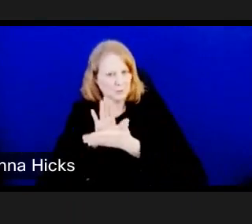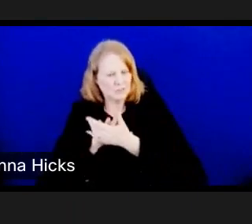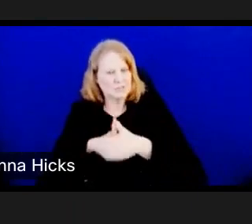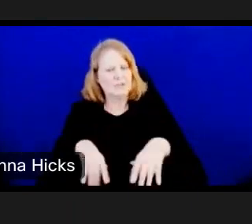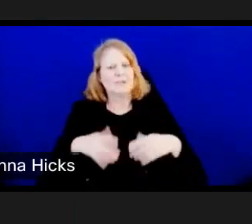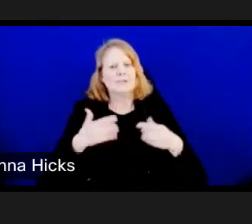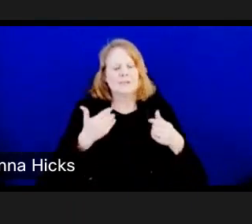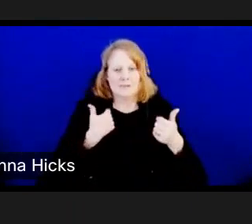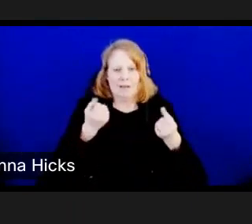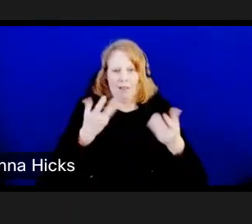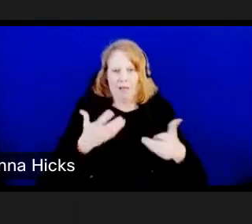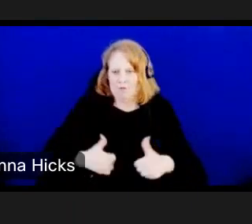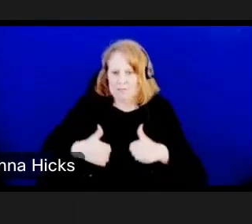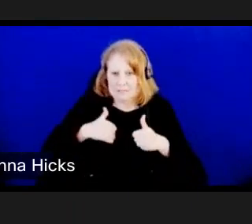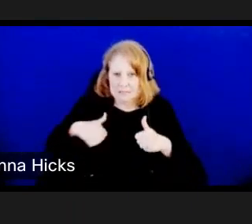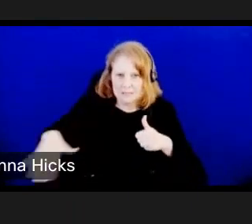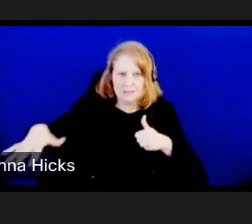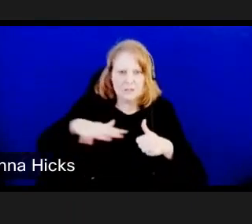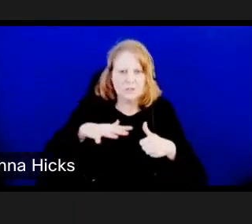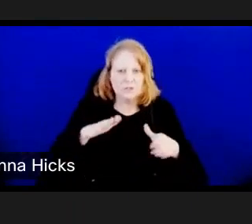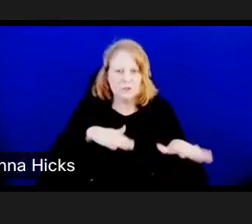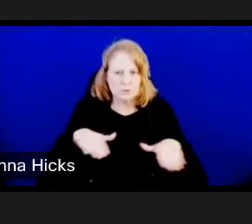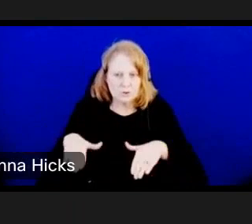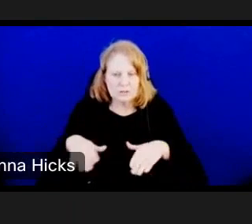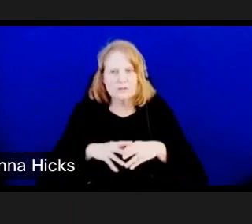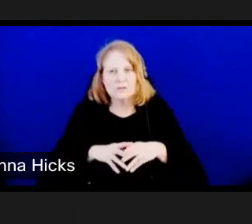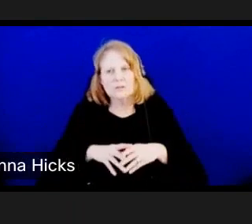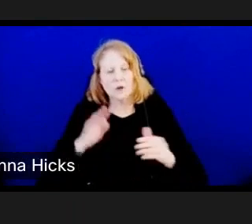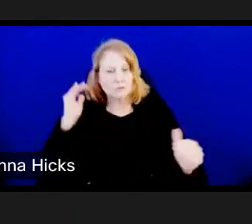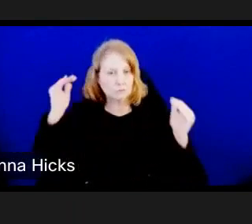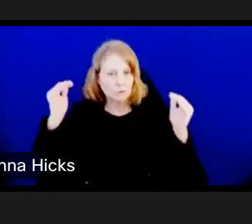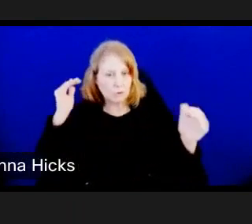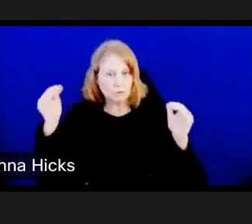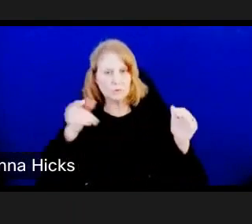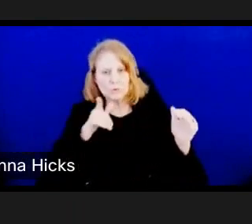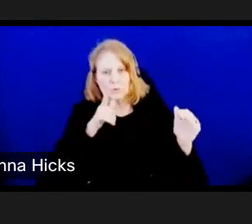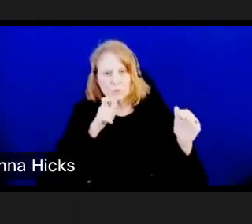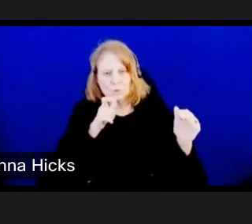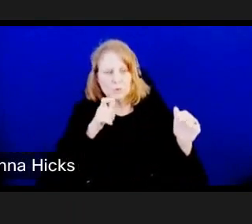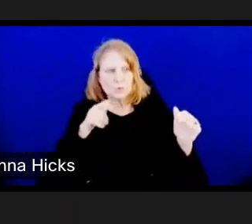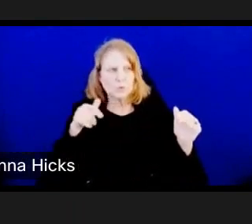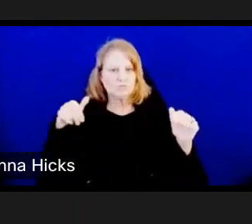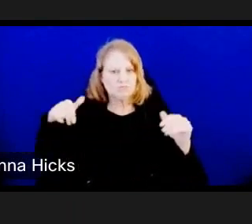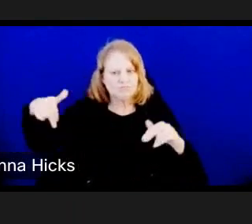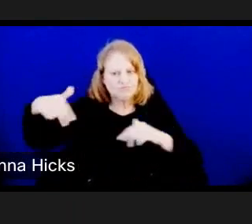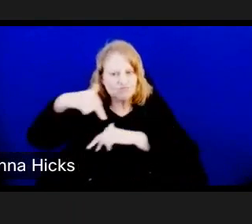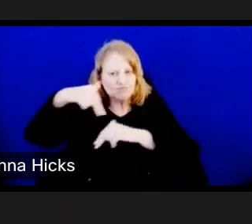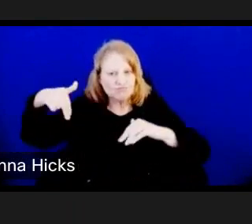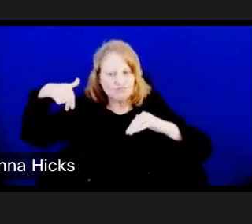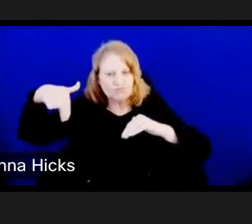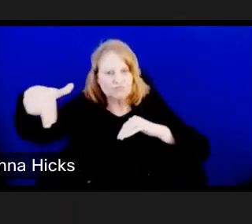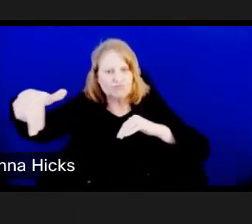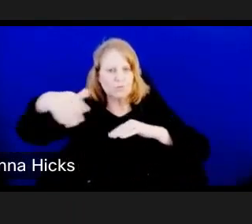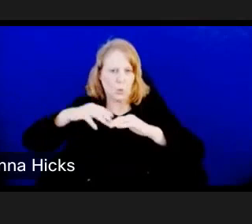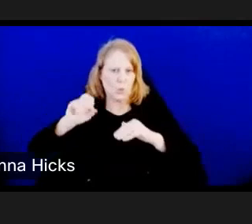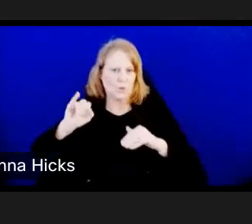lot of residents, children, and adults that are traveling back and forth on the sidewalks in that area. So we were really trying to make